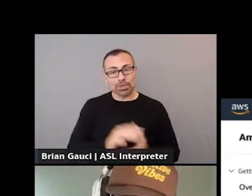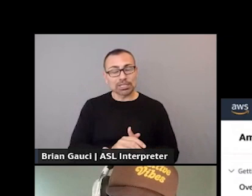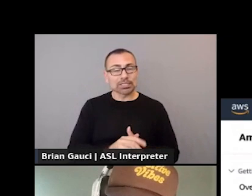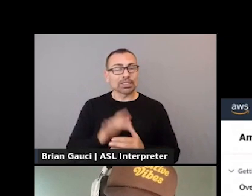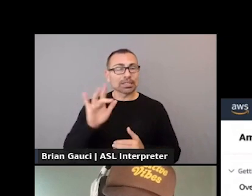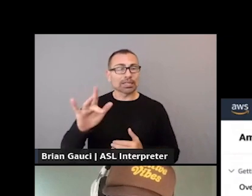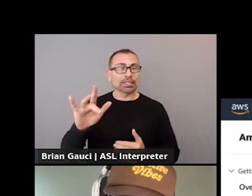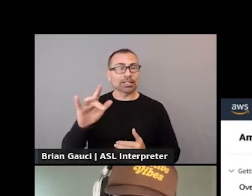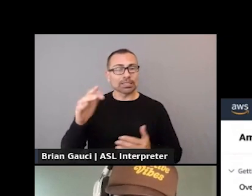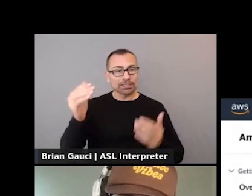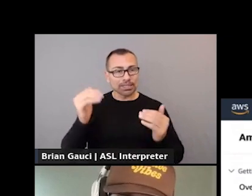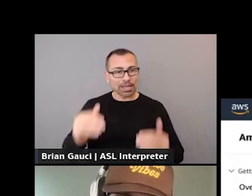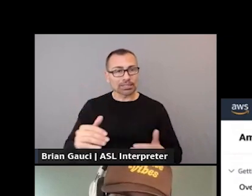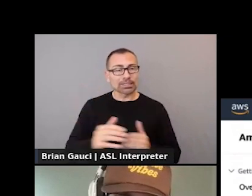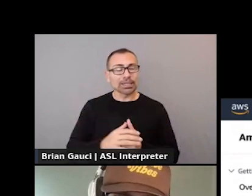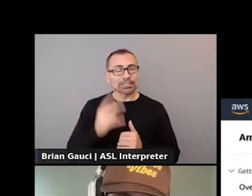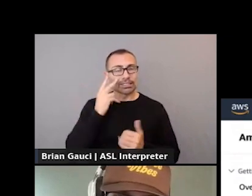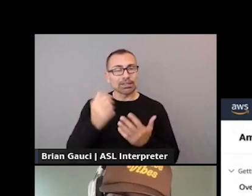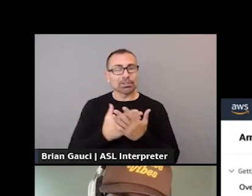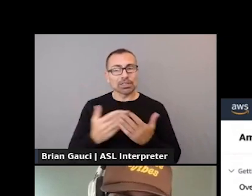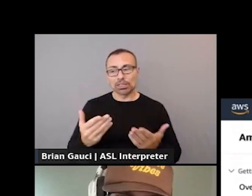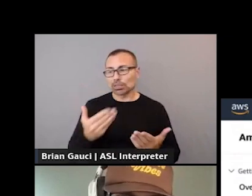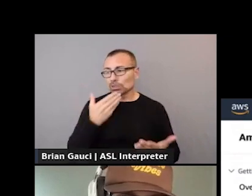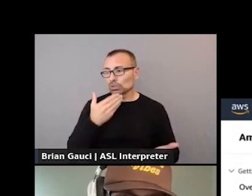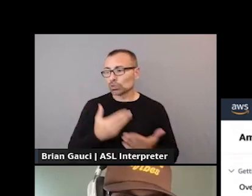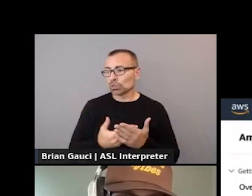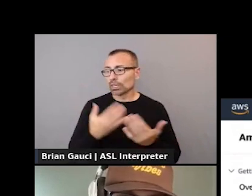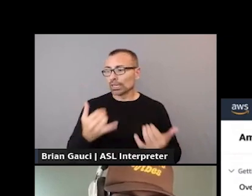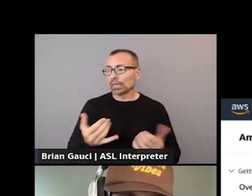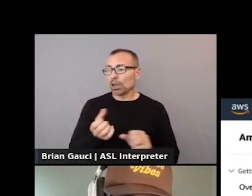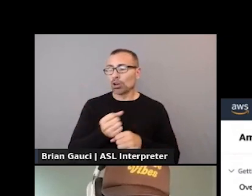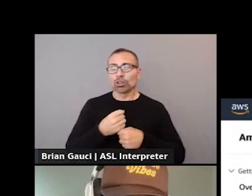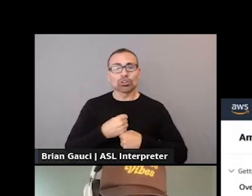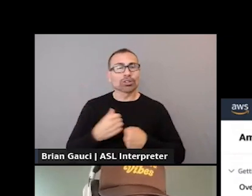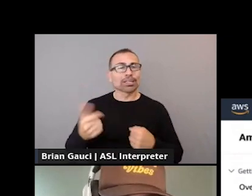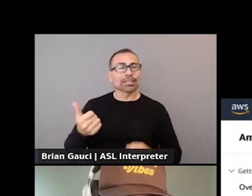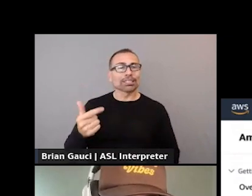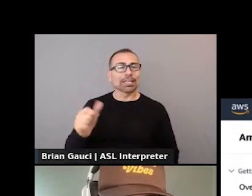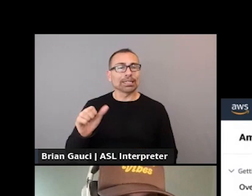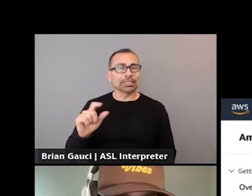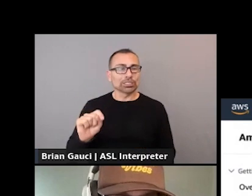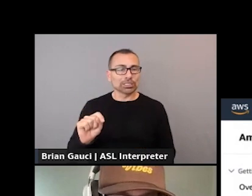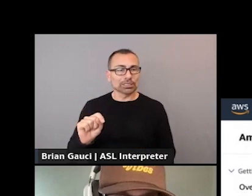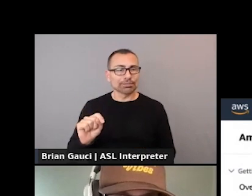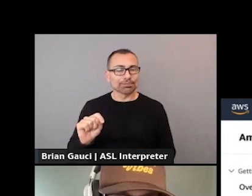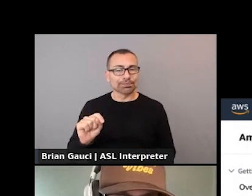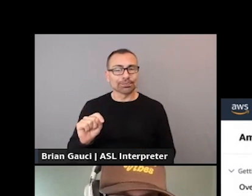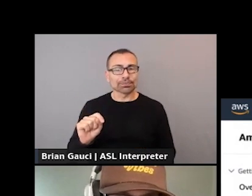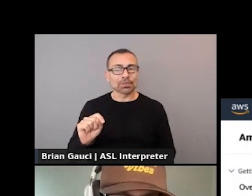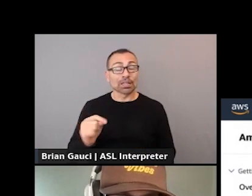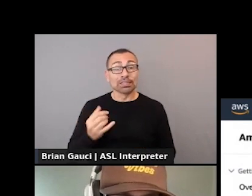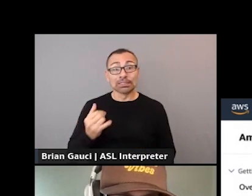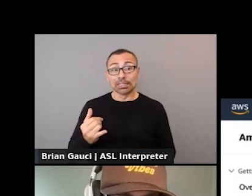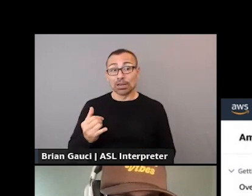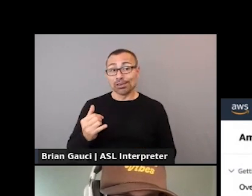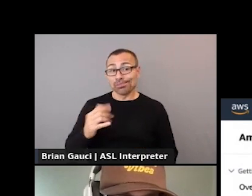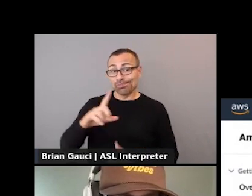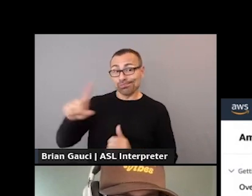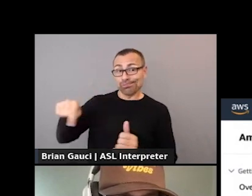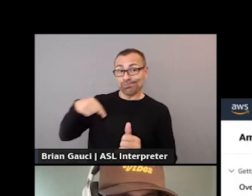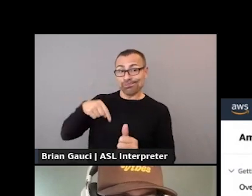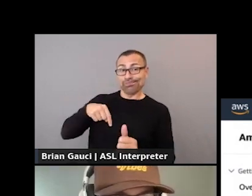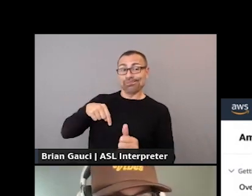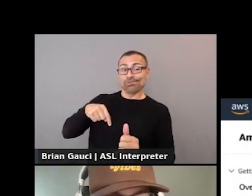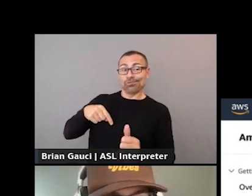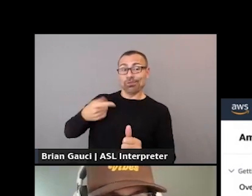I see everything's good, and I create an agent. Now, what's happening behind the scenes is that